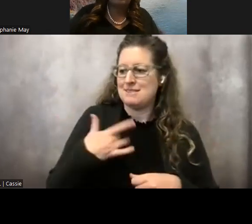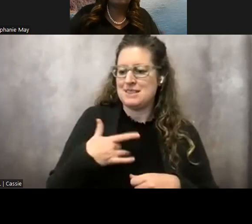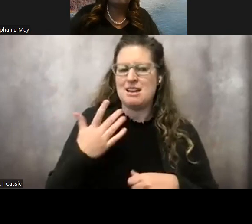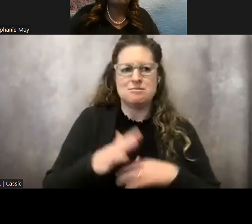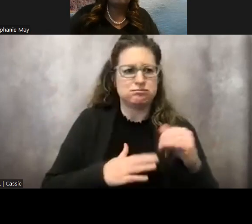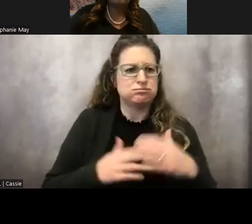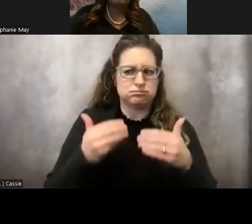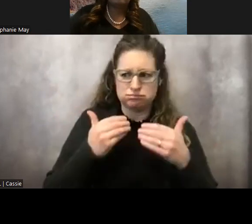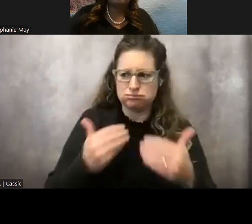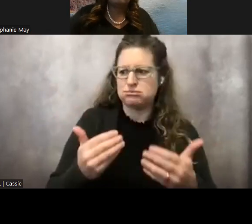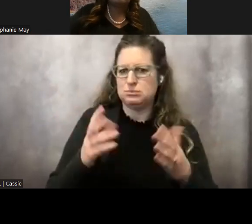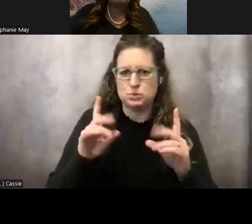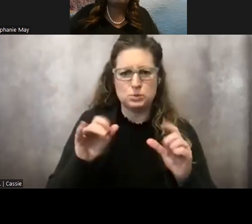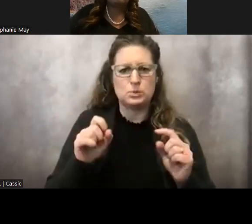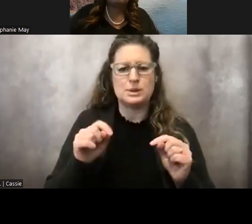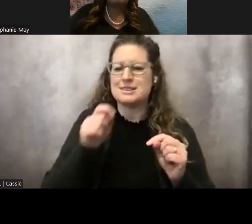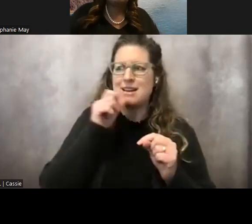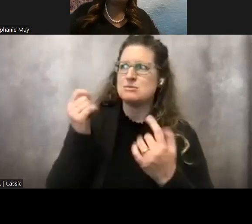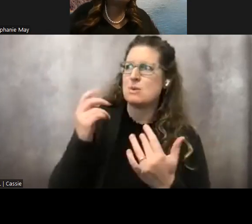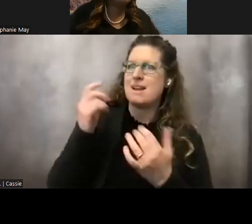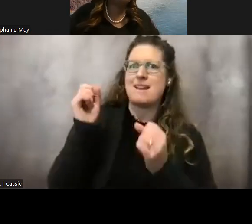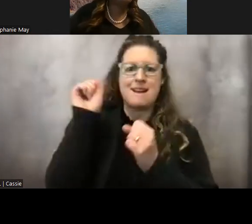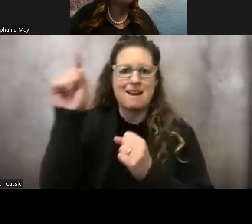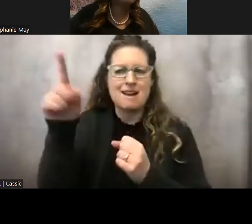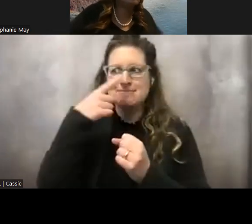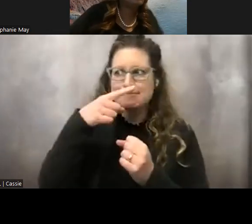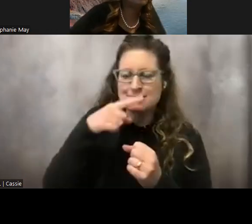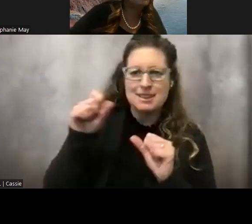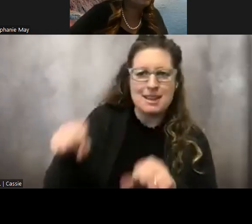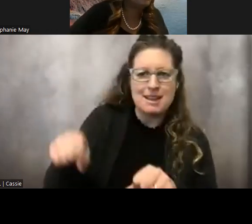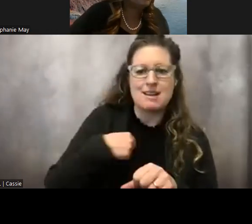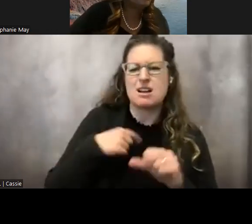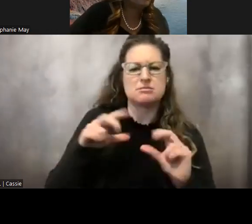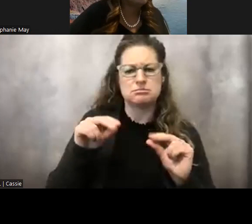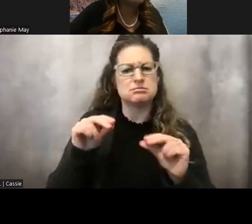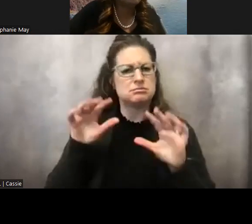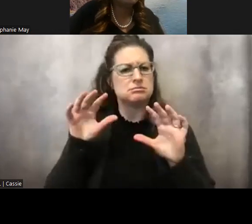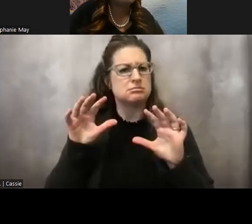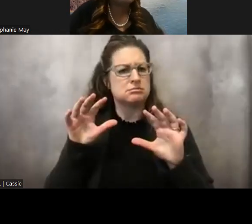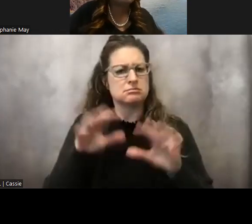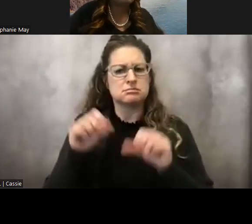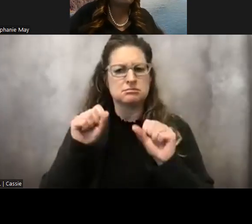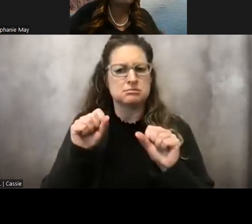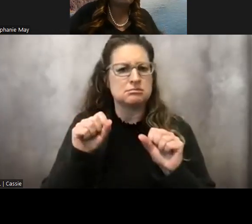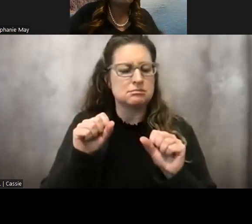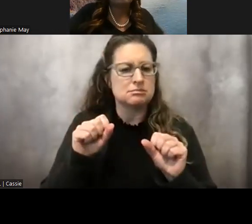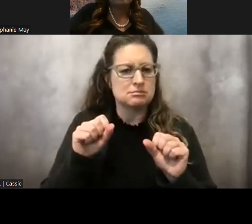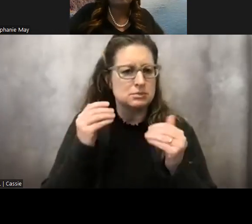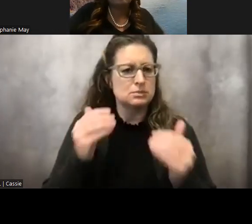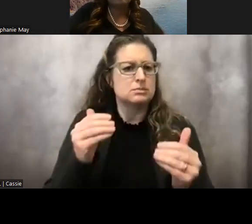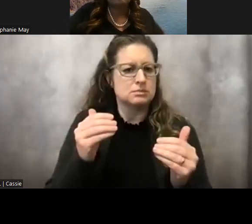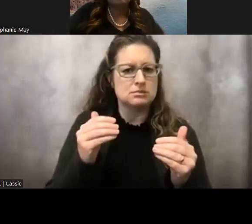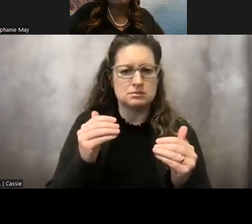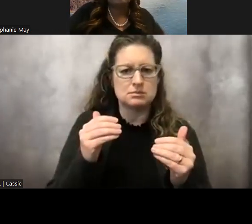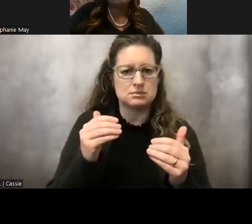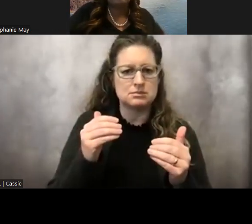is a expectation of the space for which the environment in which you work.